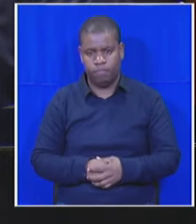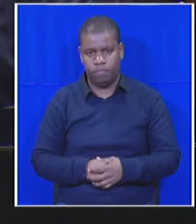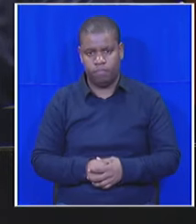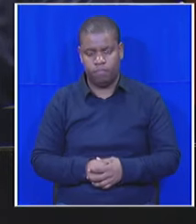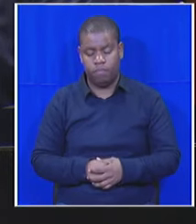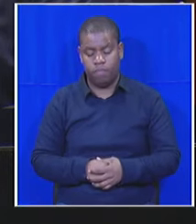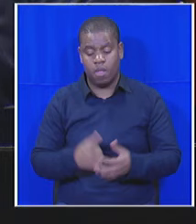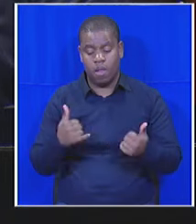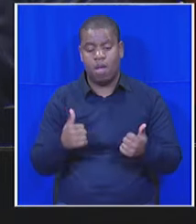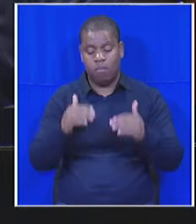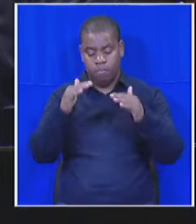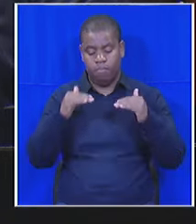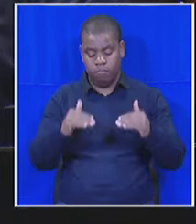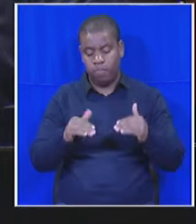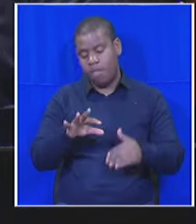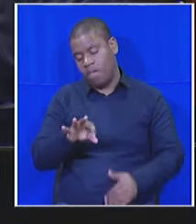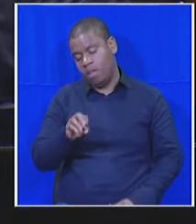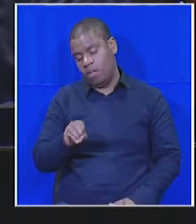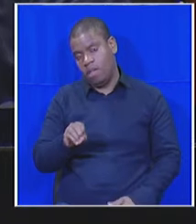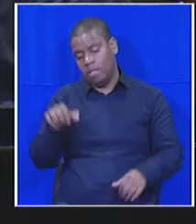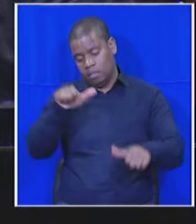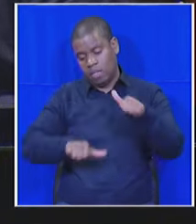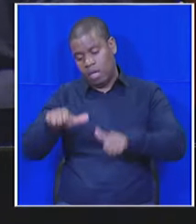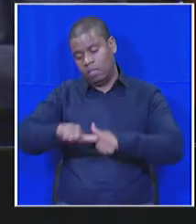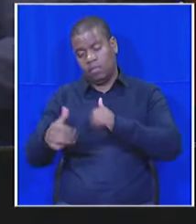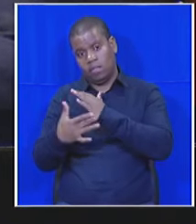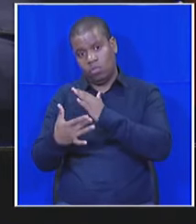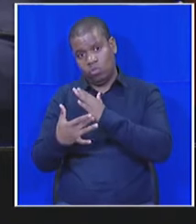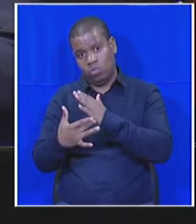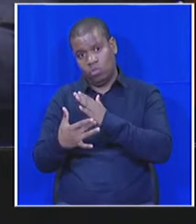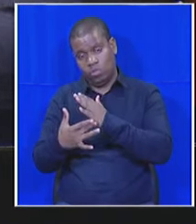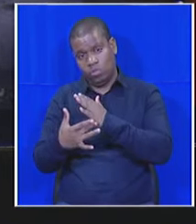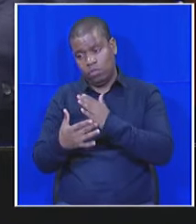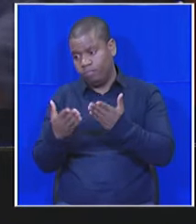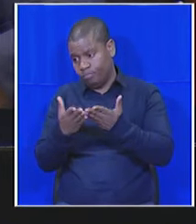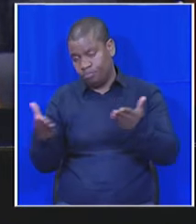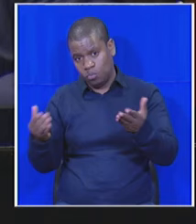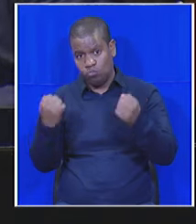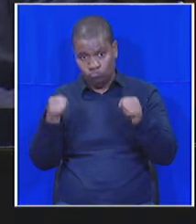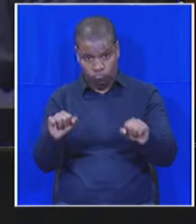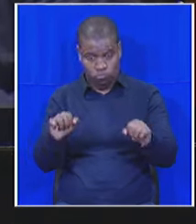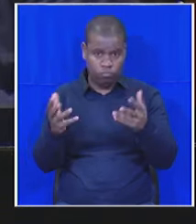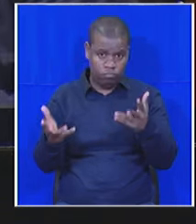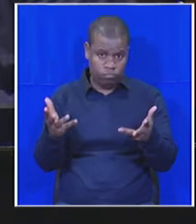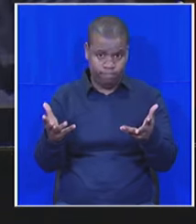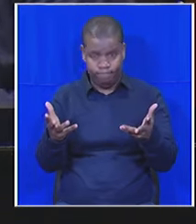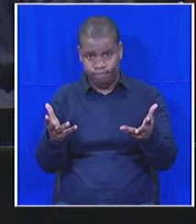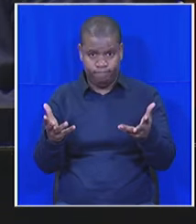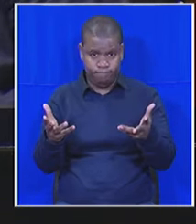I now put vote 30, Science and Technology. Are there any objections?